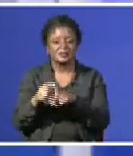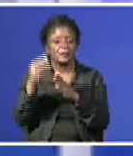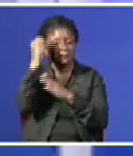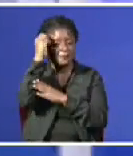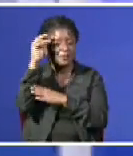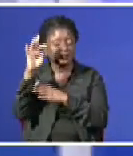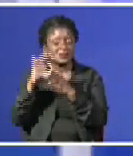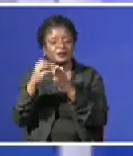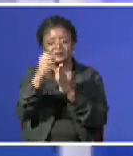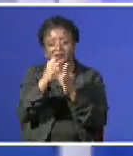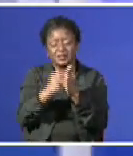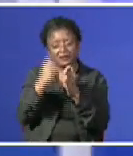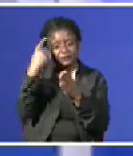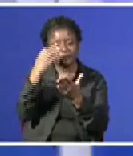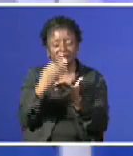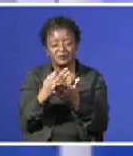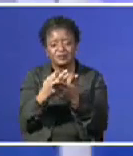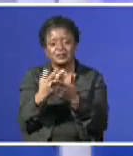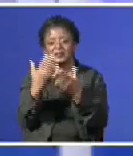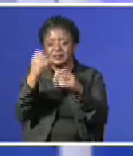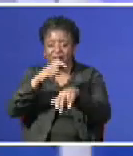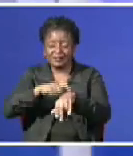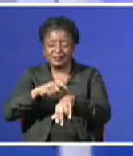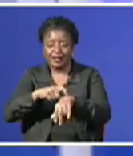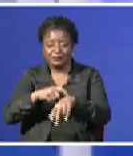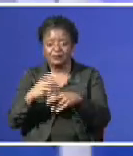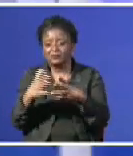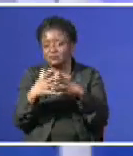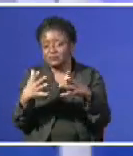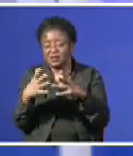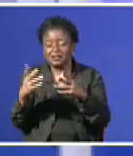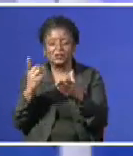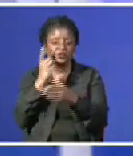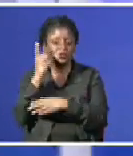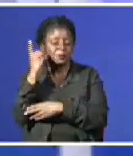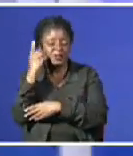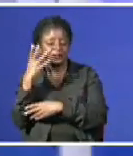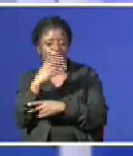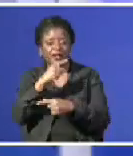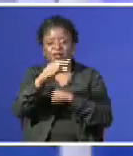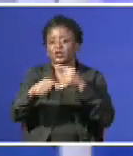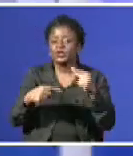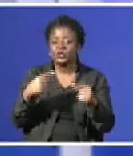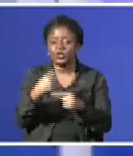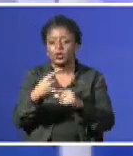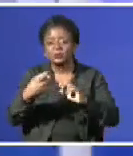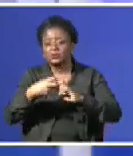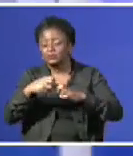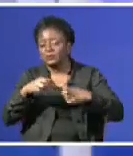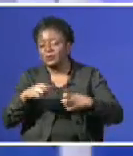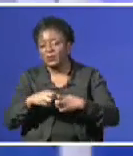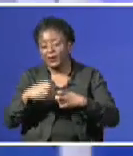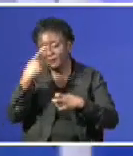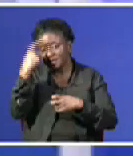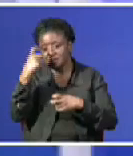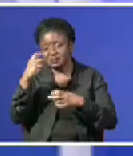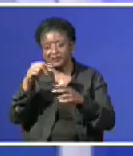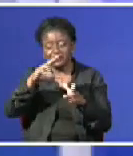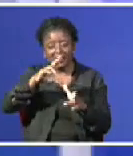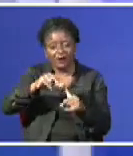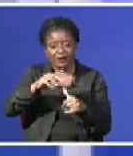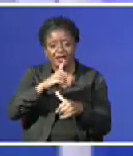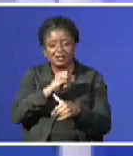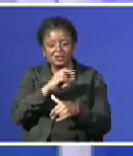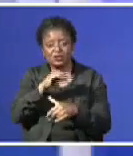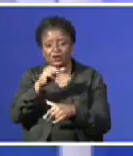at a time of great domestic and global turmoil because of Hurricane Dorian and the coronavirus pandemic. Thompson says he remains grateful